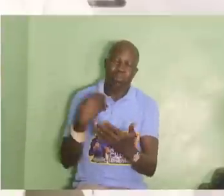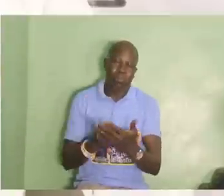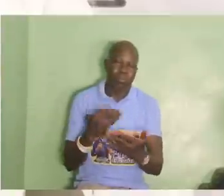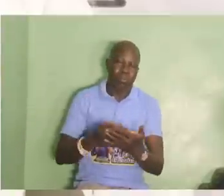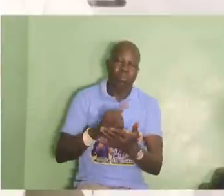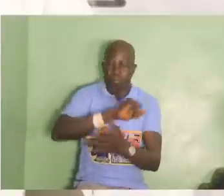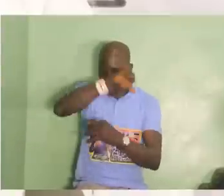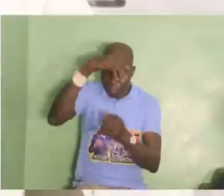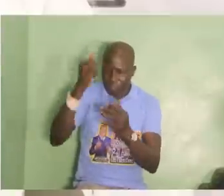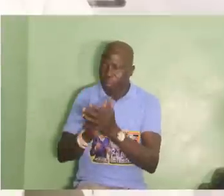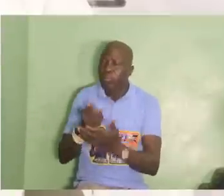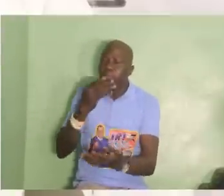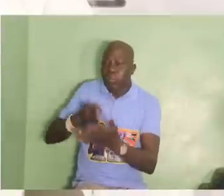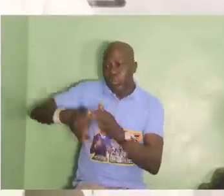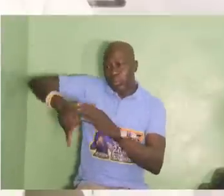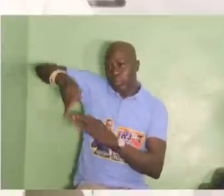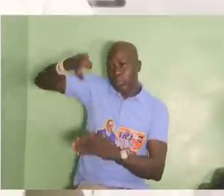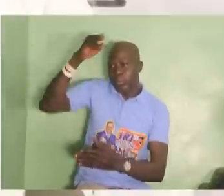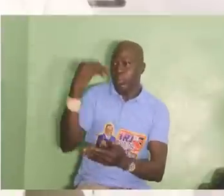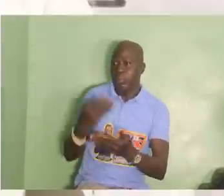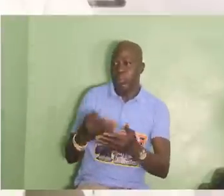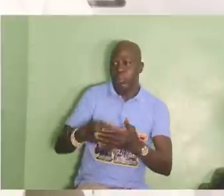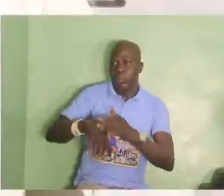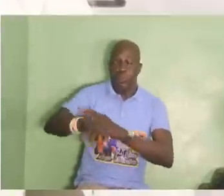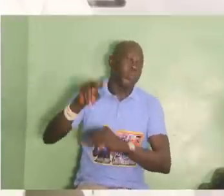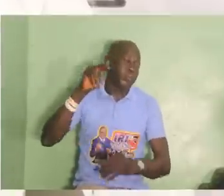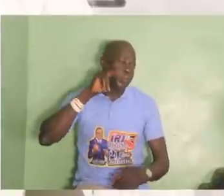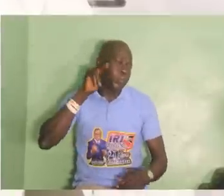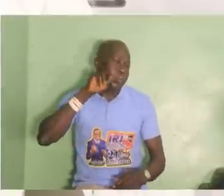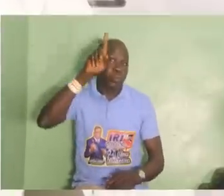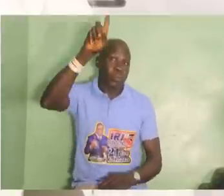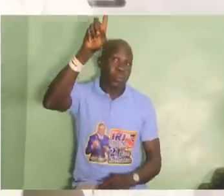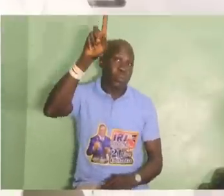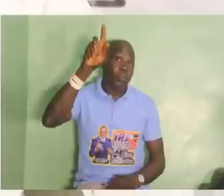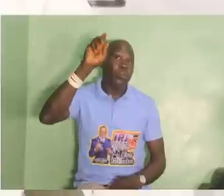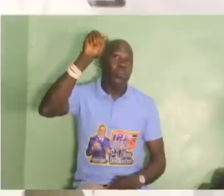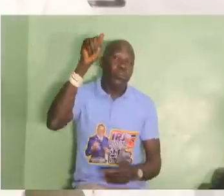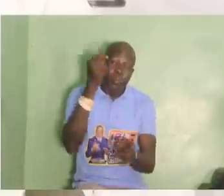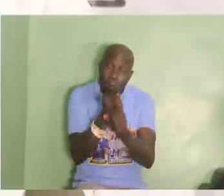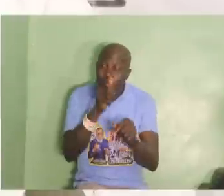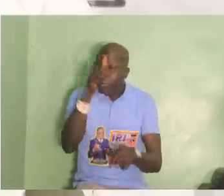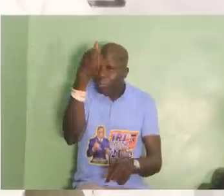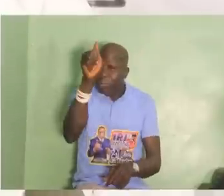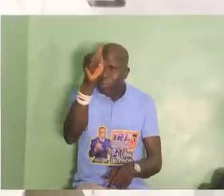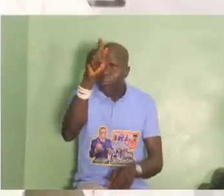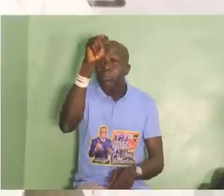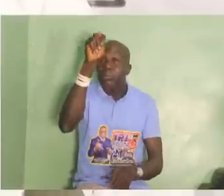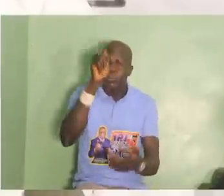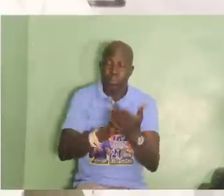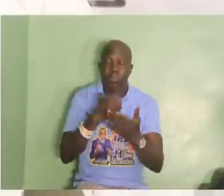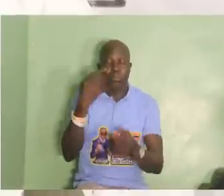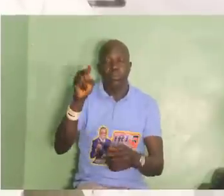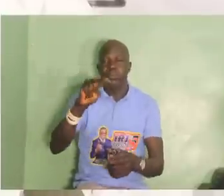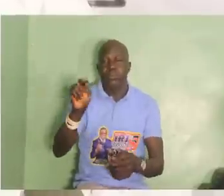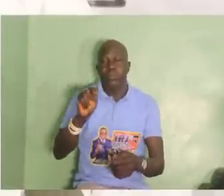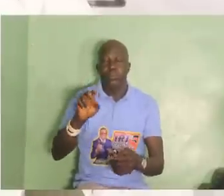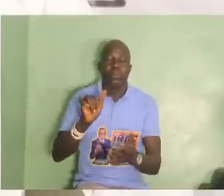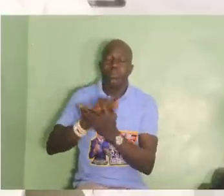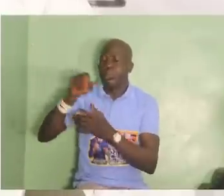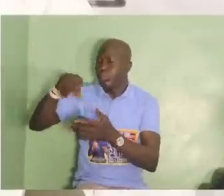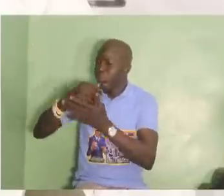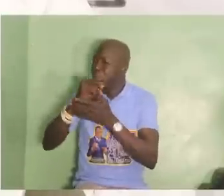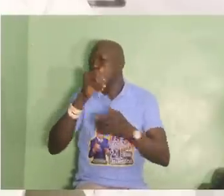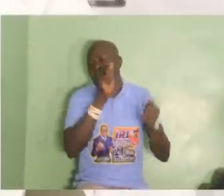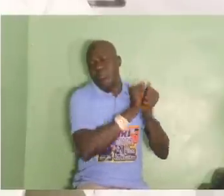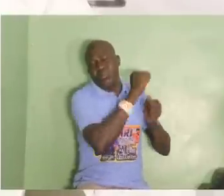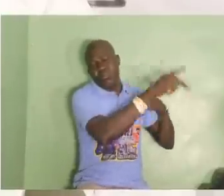ojú àlá. Àwọn a sọ fún un pé ìwé rẹ̀ ò tí ì pé. Ó wá rántí wípé document tóun ní ìdí yàrá ìyá bàbá òun gangan ló wà. Bó ṣe kan